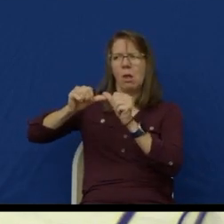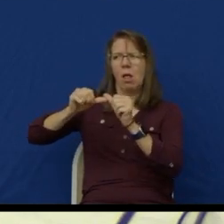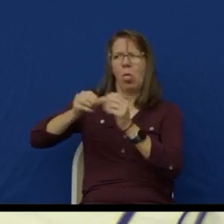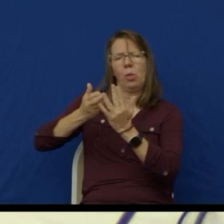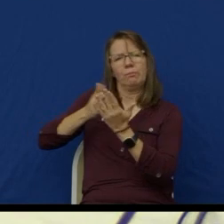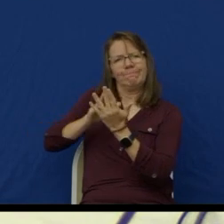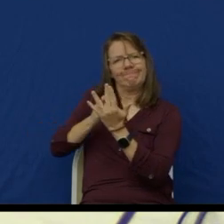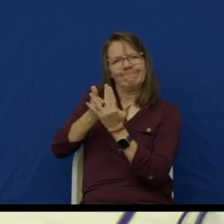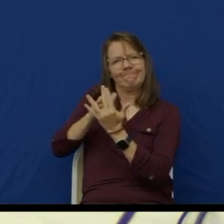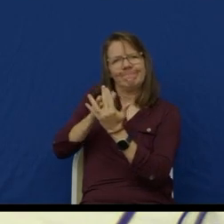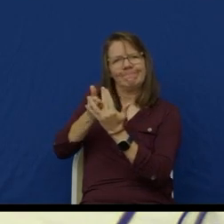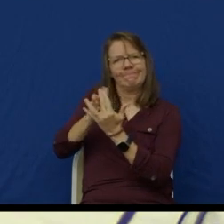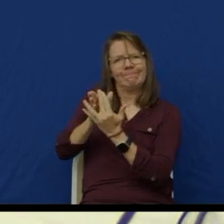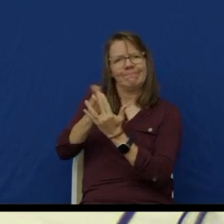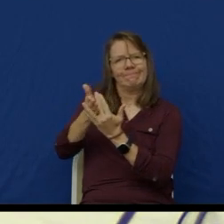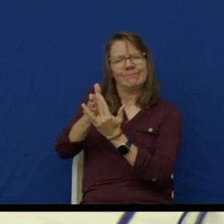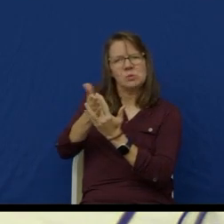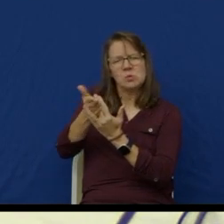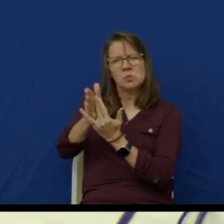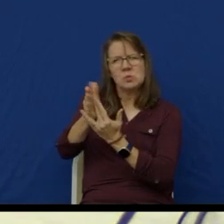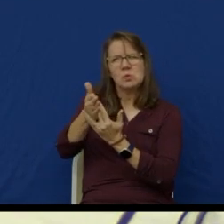really challenging